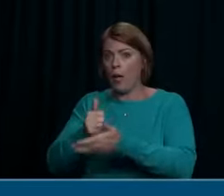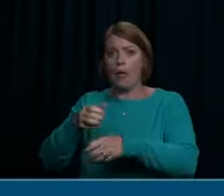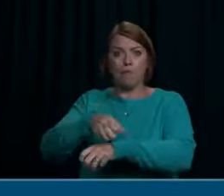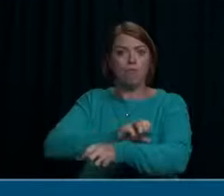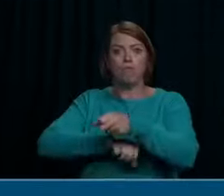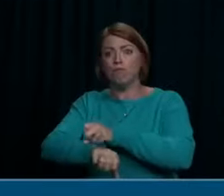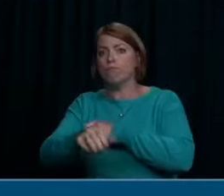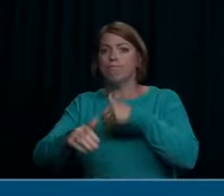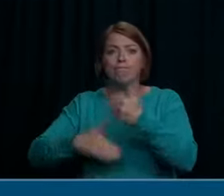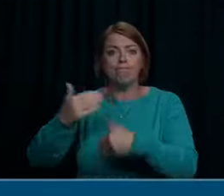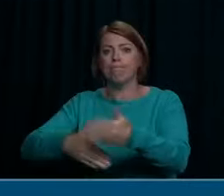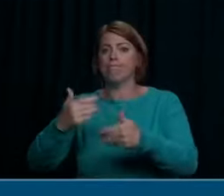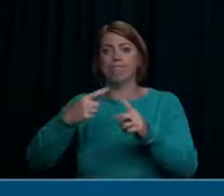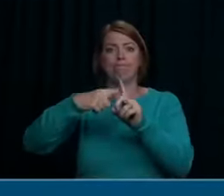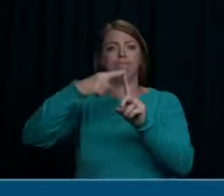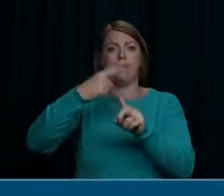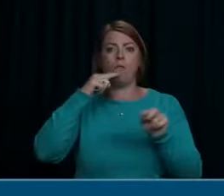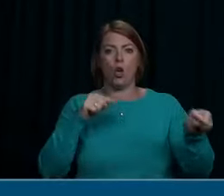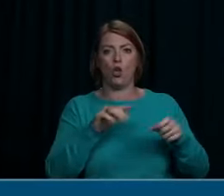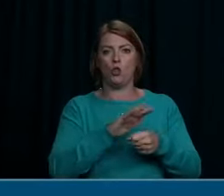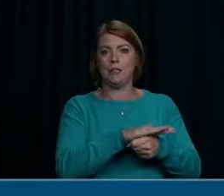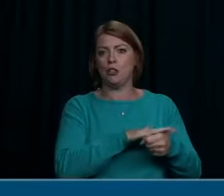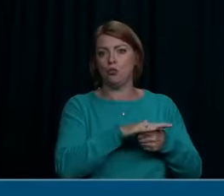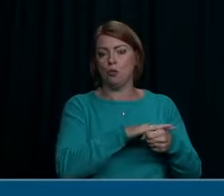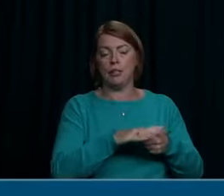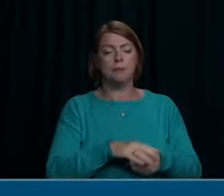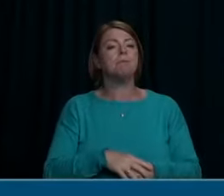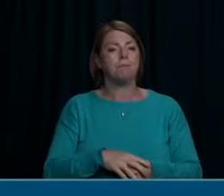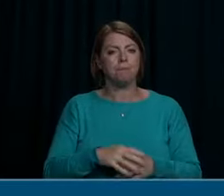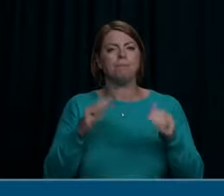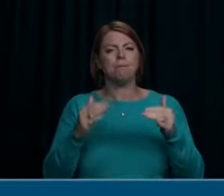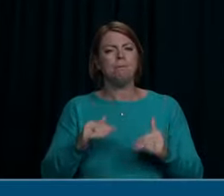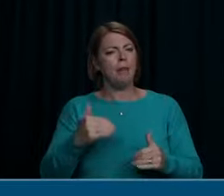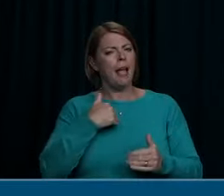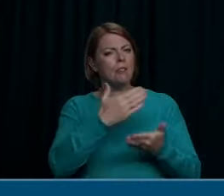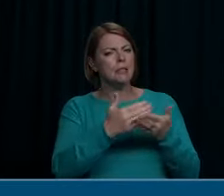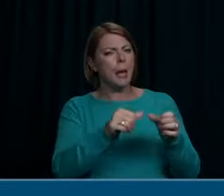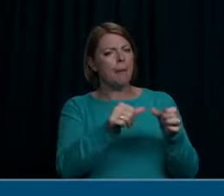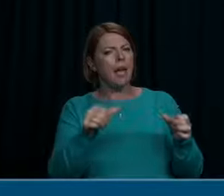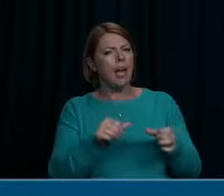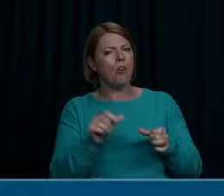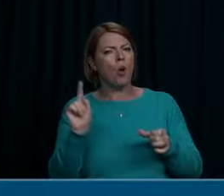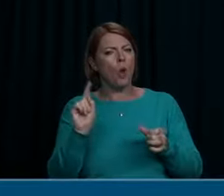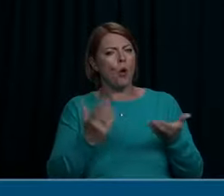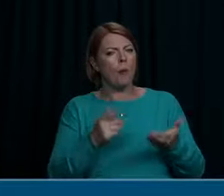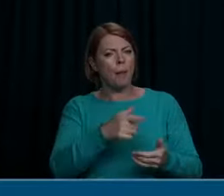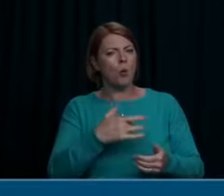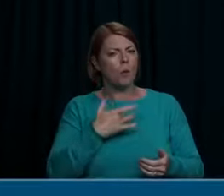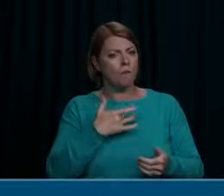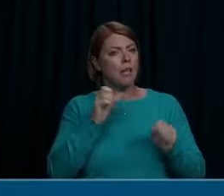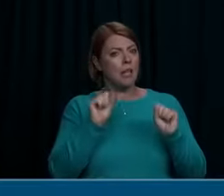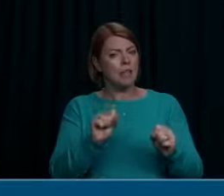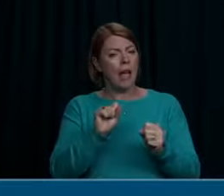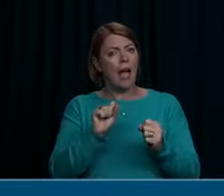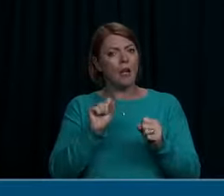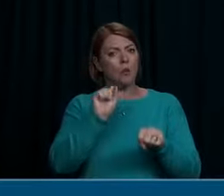to our district. Are there areas where you think you could work with Democrats and the Biden